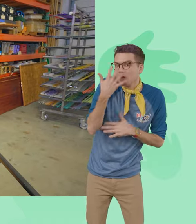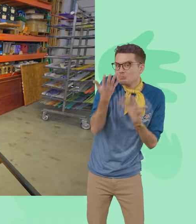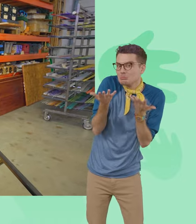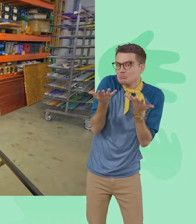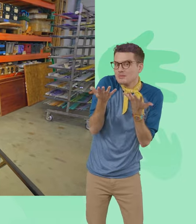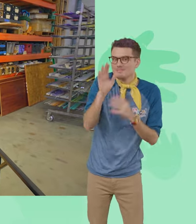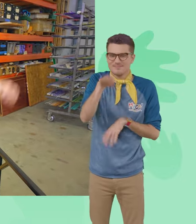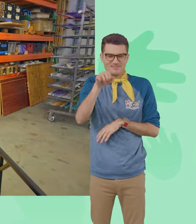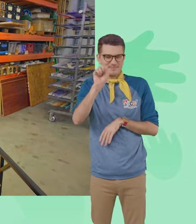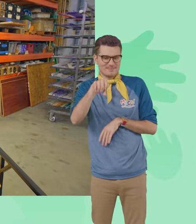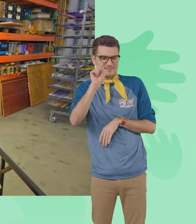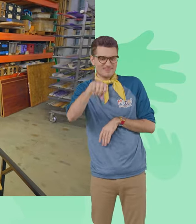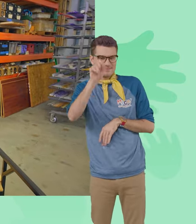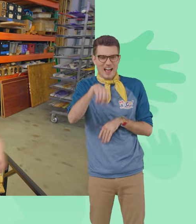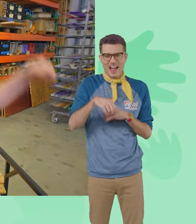look? Woo!